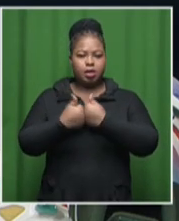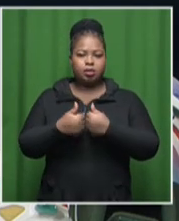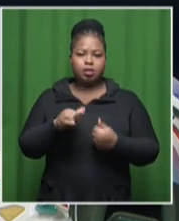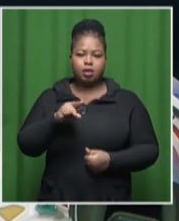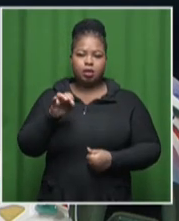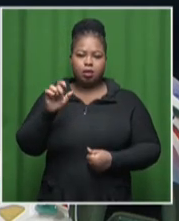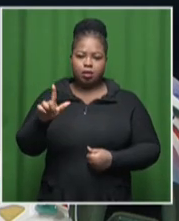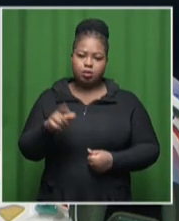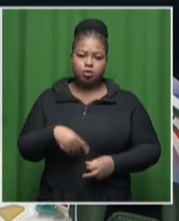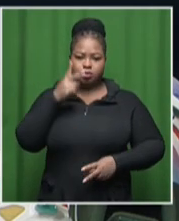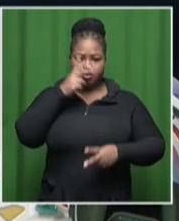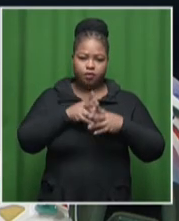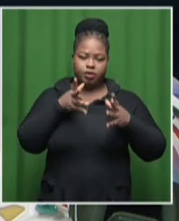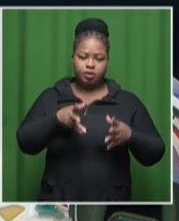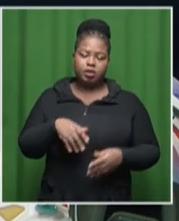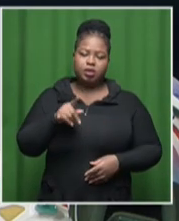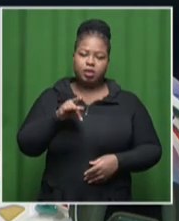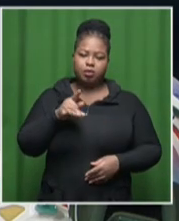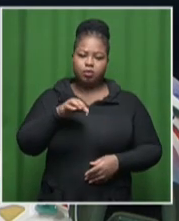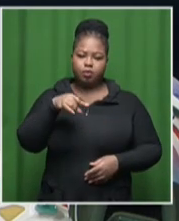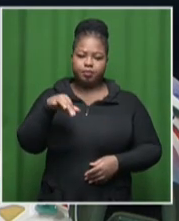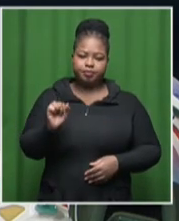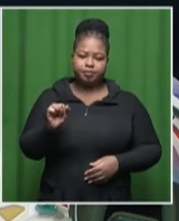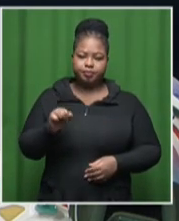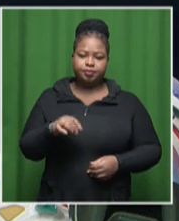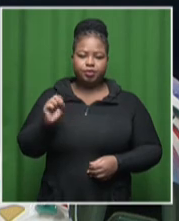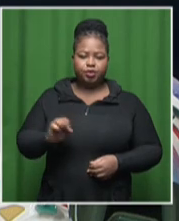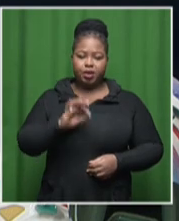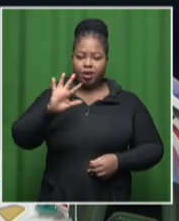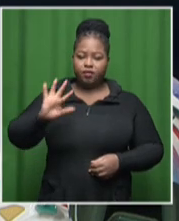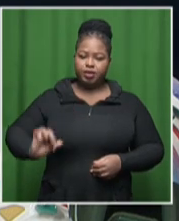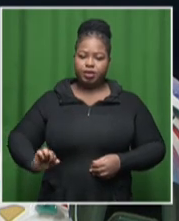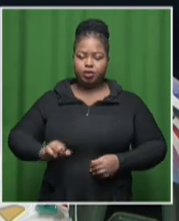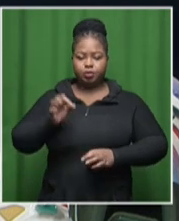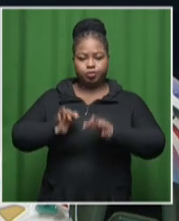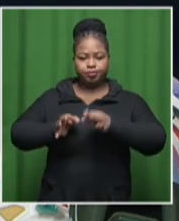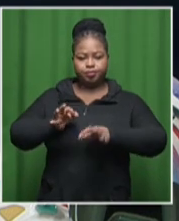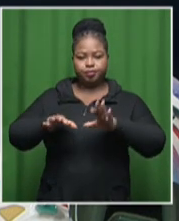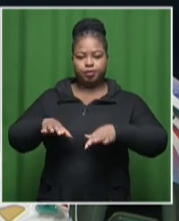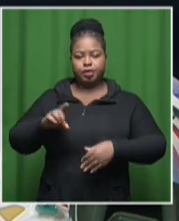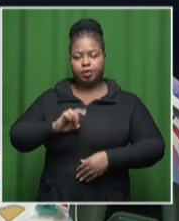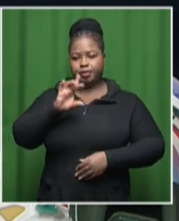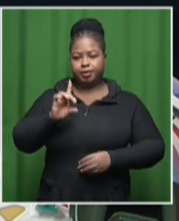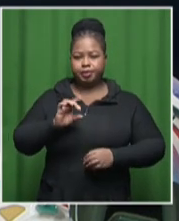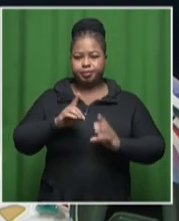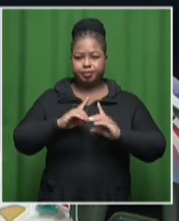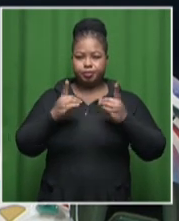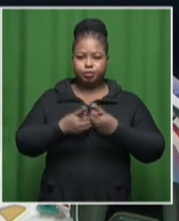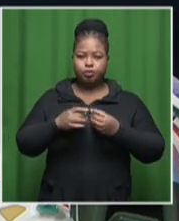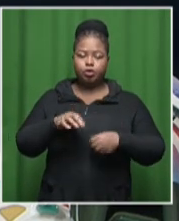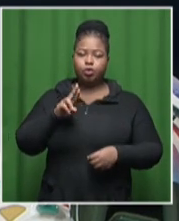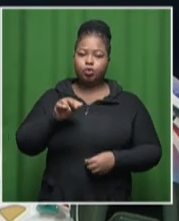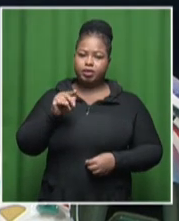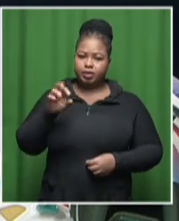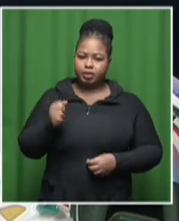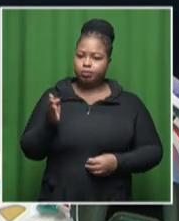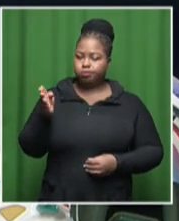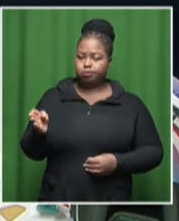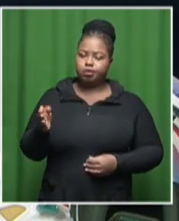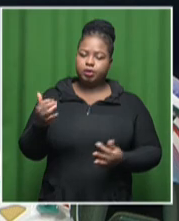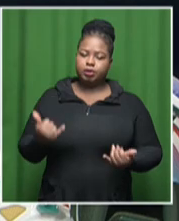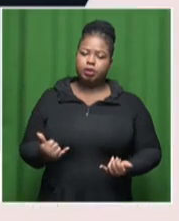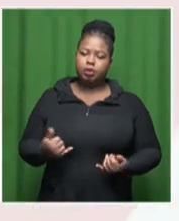Niehaus. Professor Kealeboga Maphunye, who's Professor of African Politics in the Department of Political Sciences at UNISA, joins us now